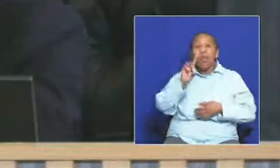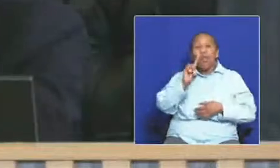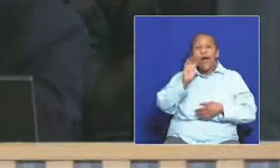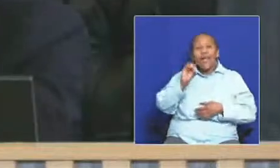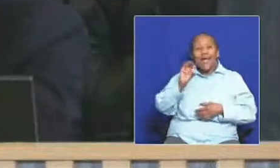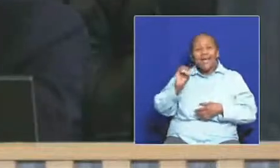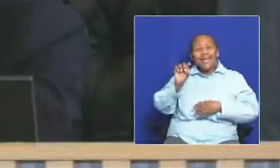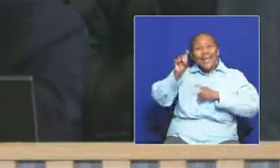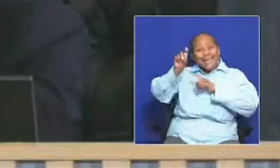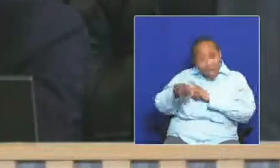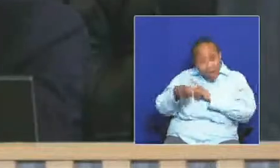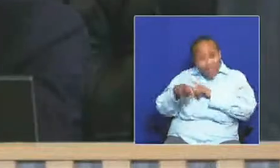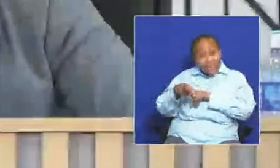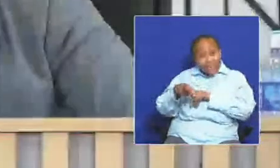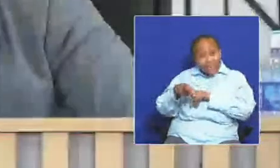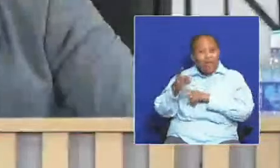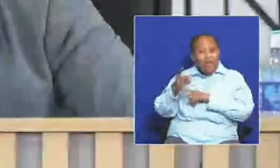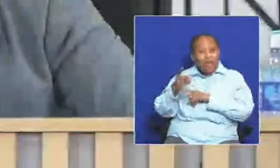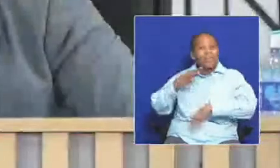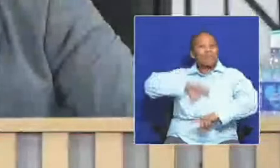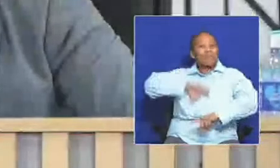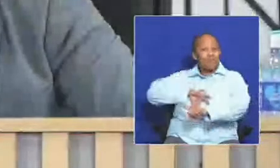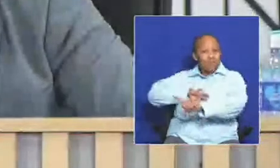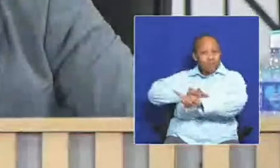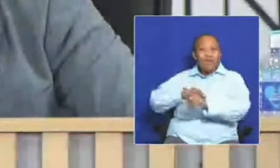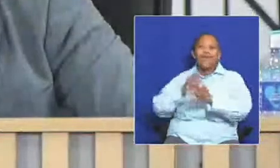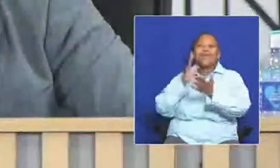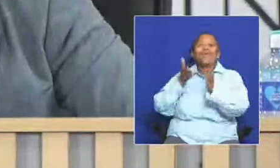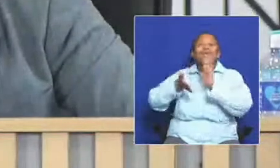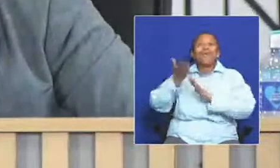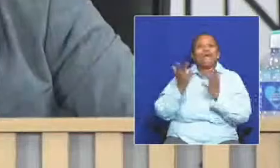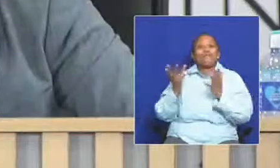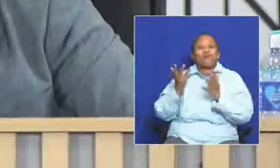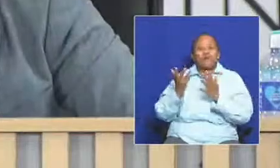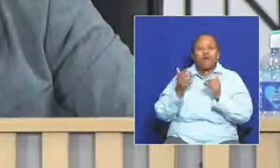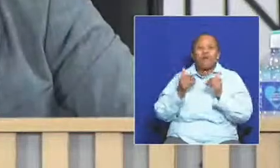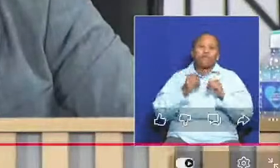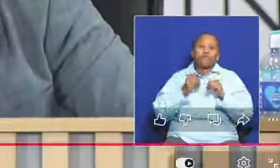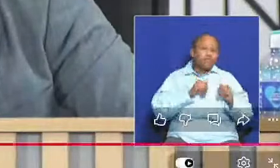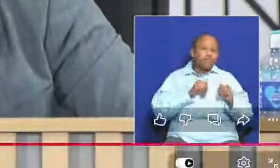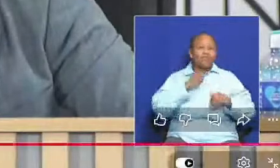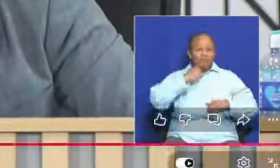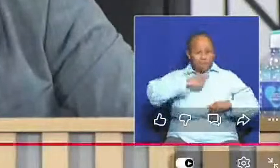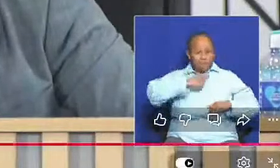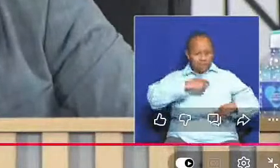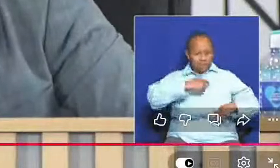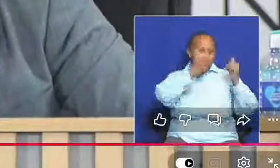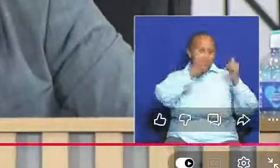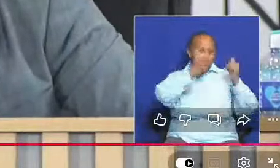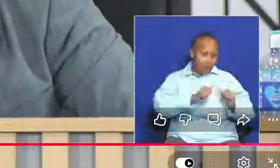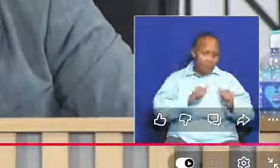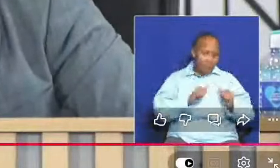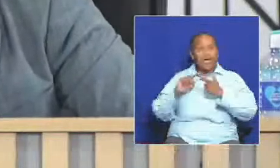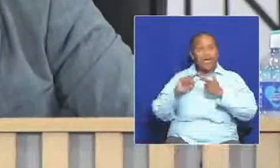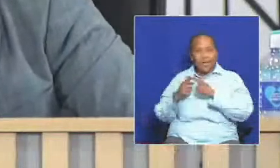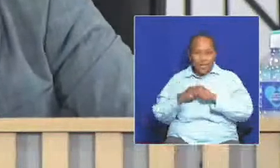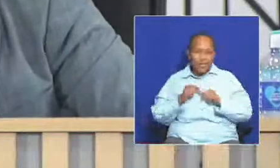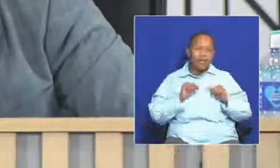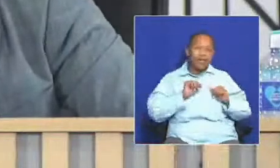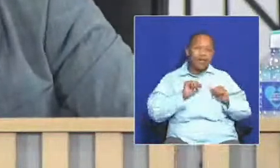into your personal account? Of course, yes. And then what happens? And then Mr. Momela will get 10% of that